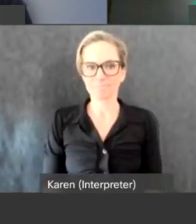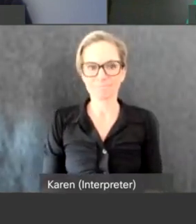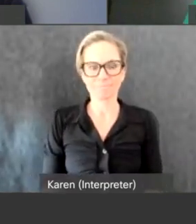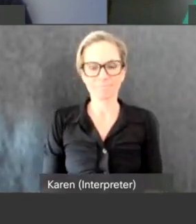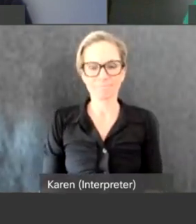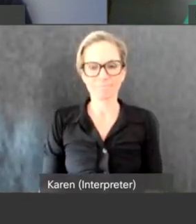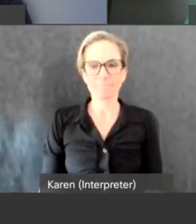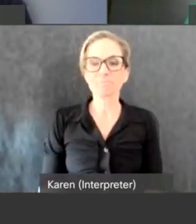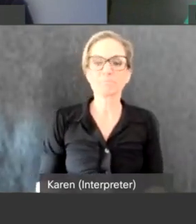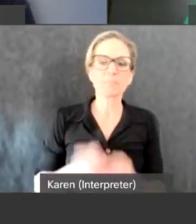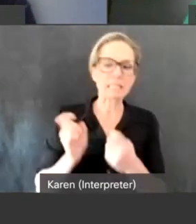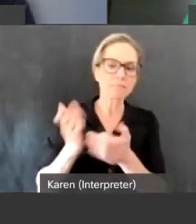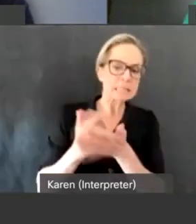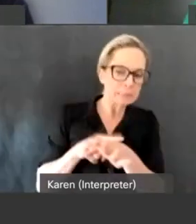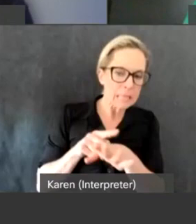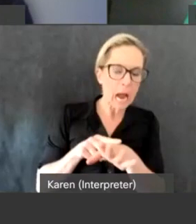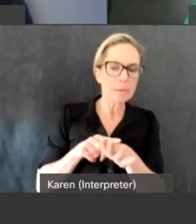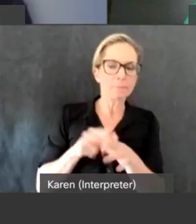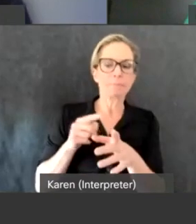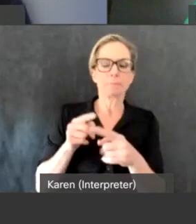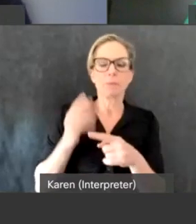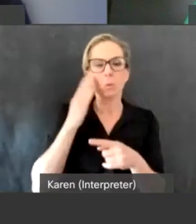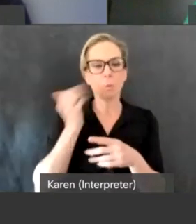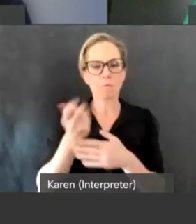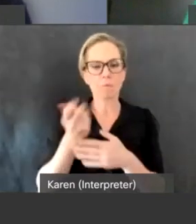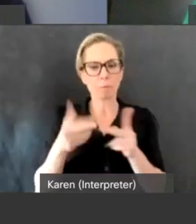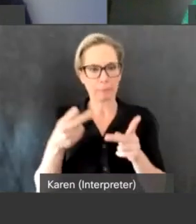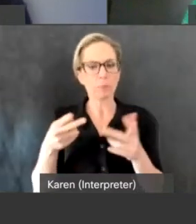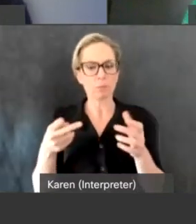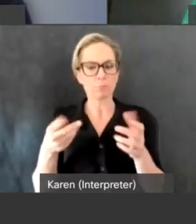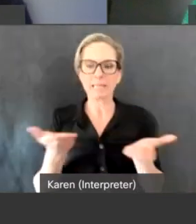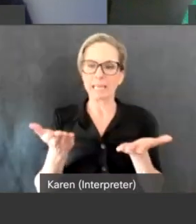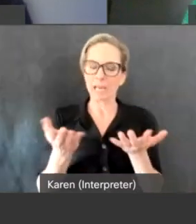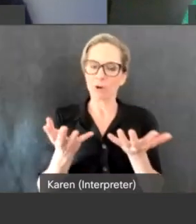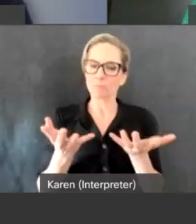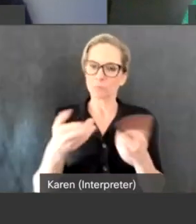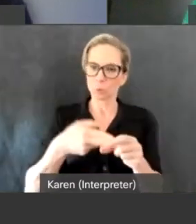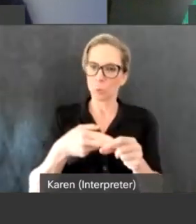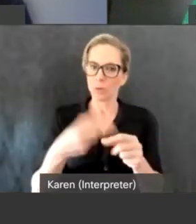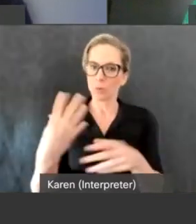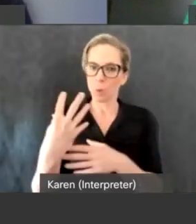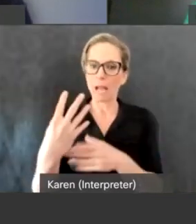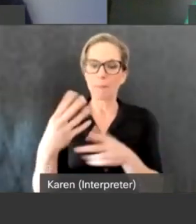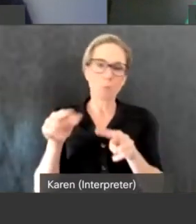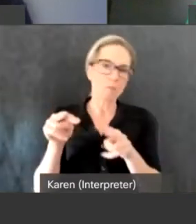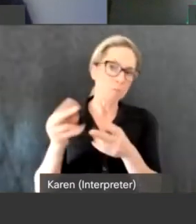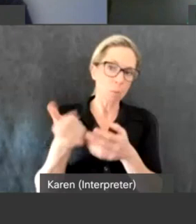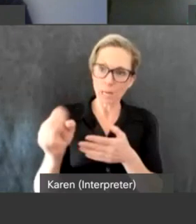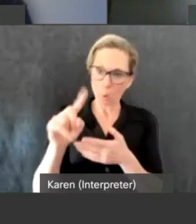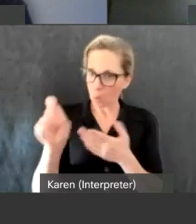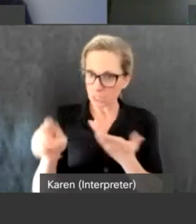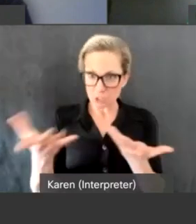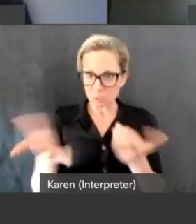So we'll give it some time. I know we have several people that are joining us, so we look forward to your questions. As